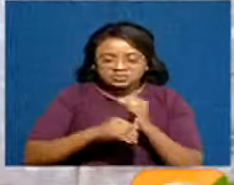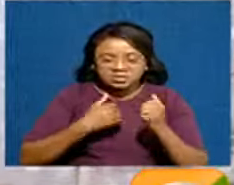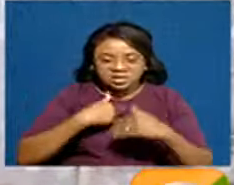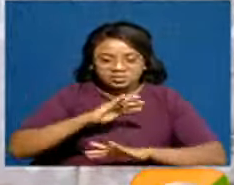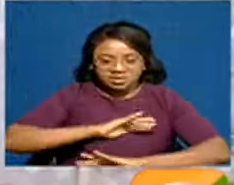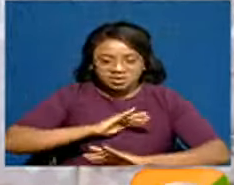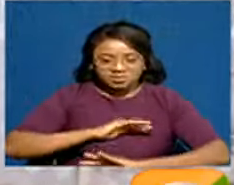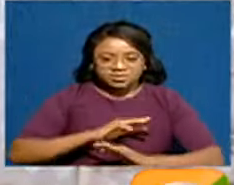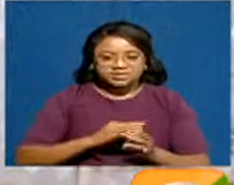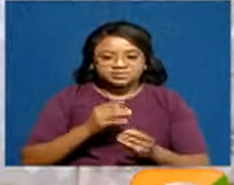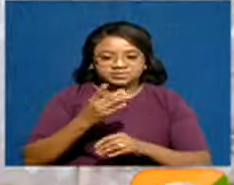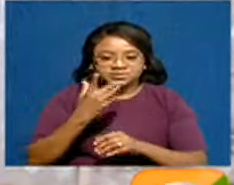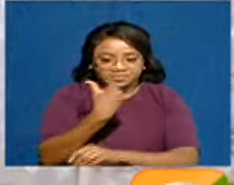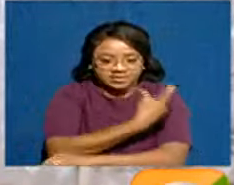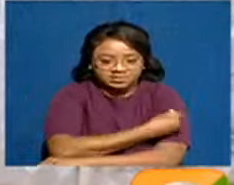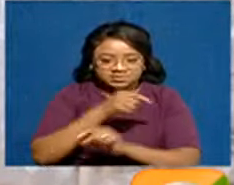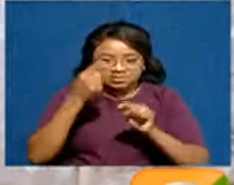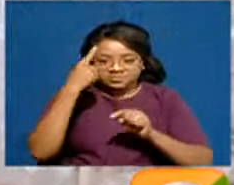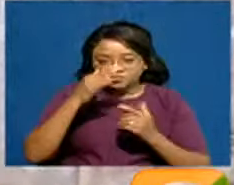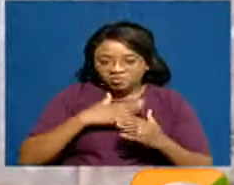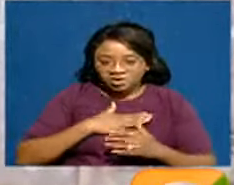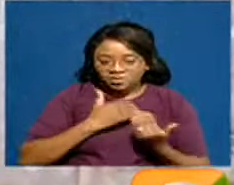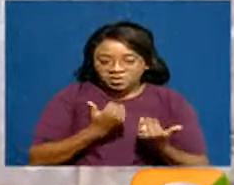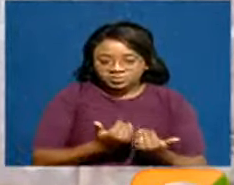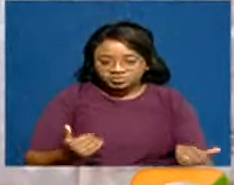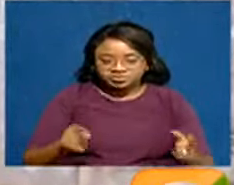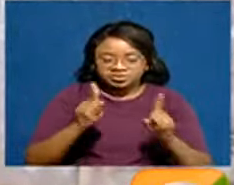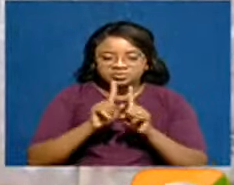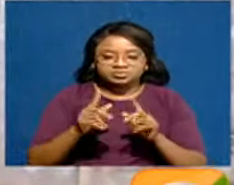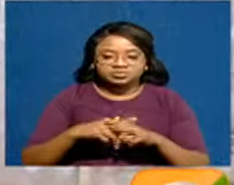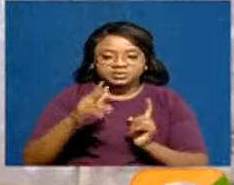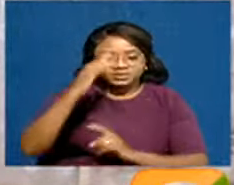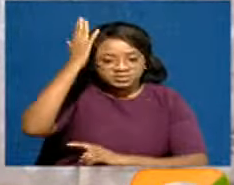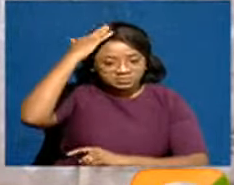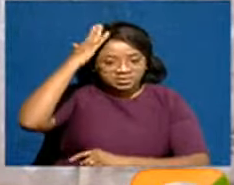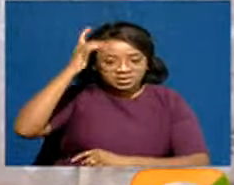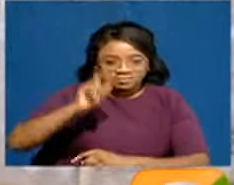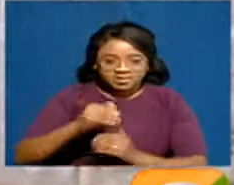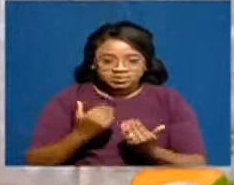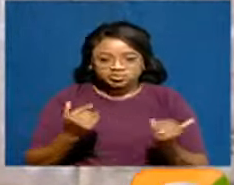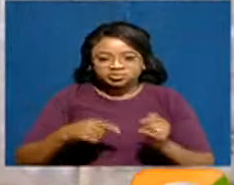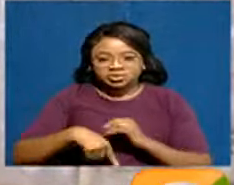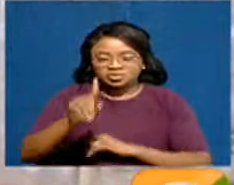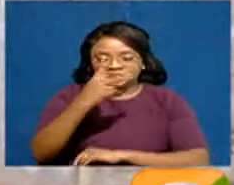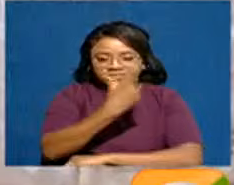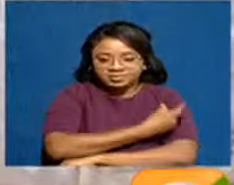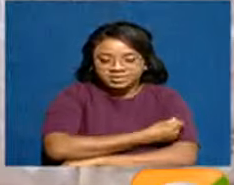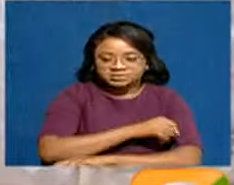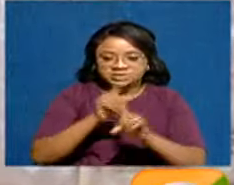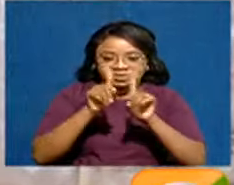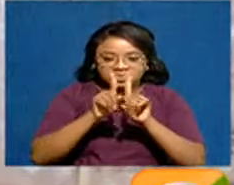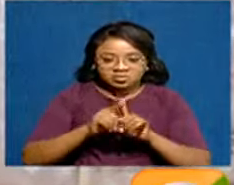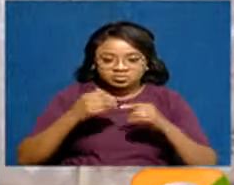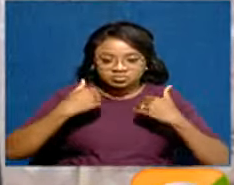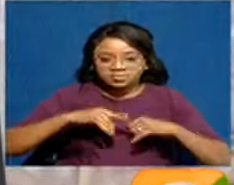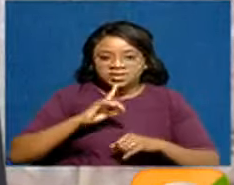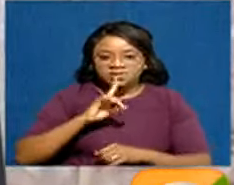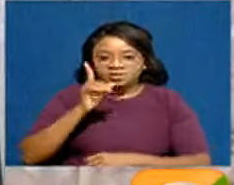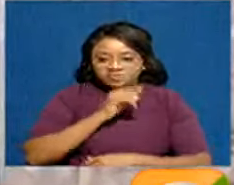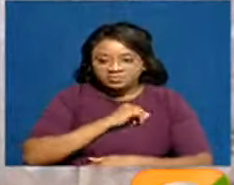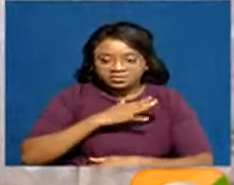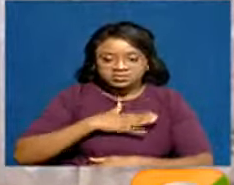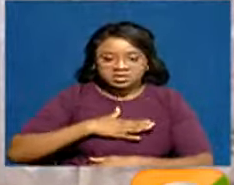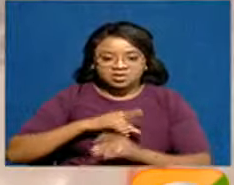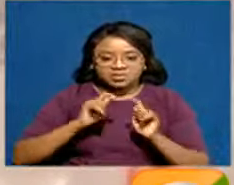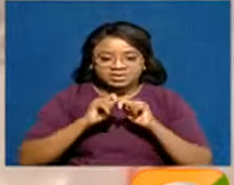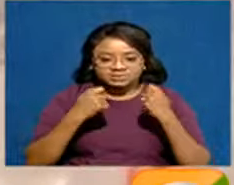children. Starting on Monday, they should take the children for vaccination. I have ordered our team